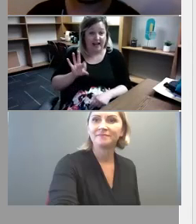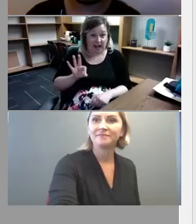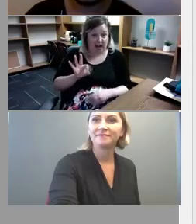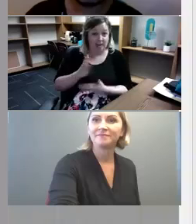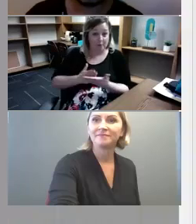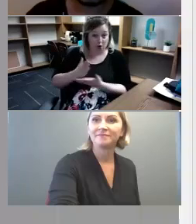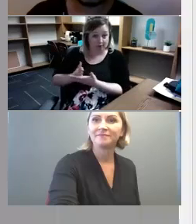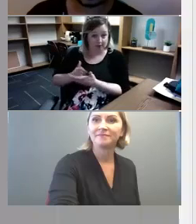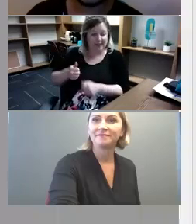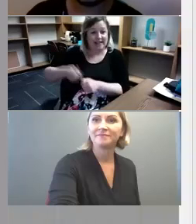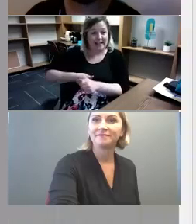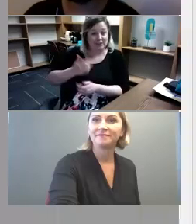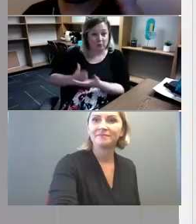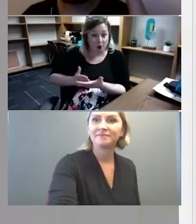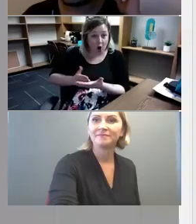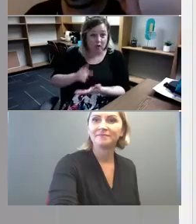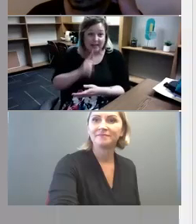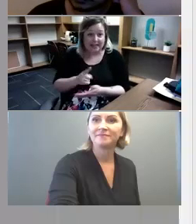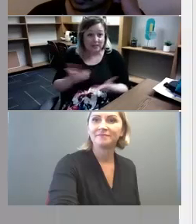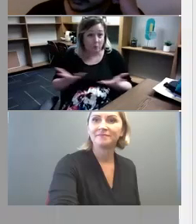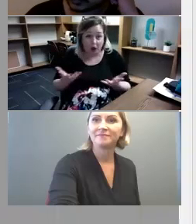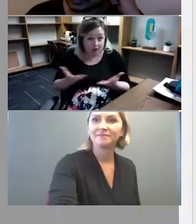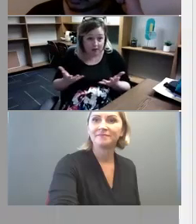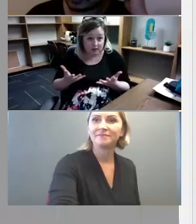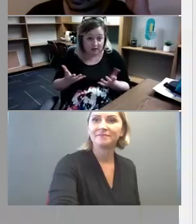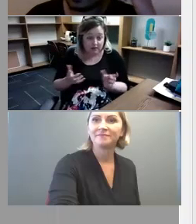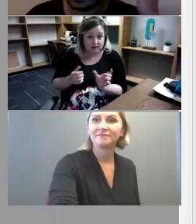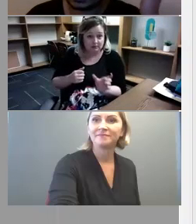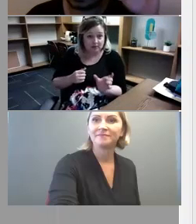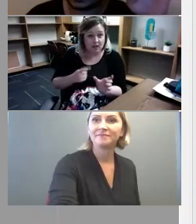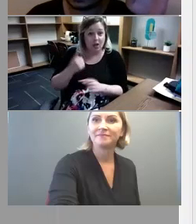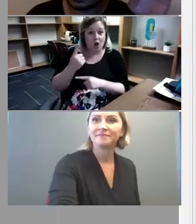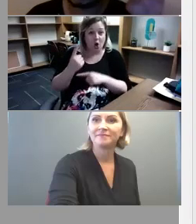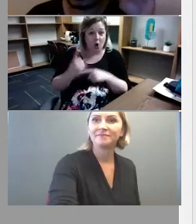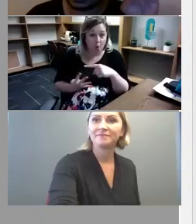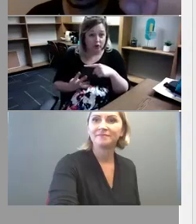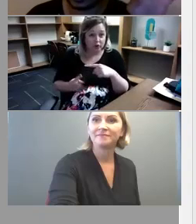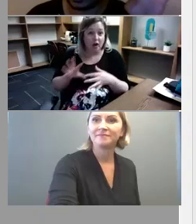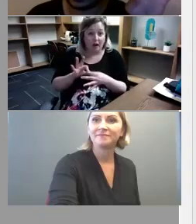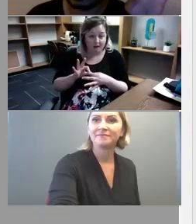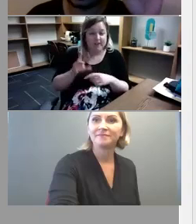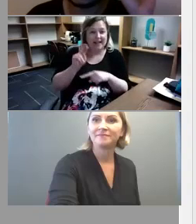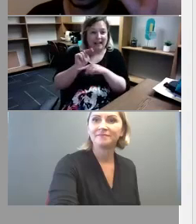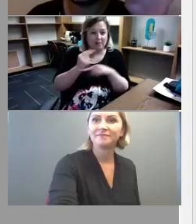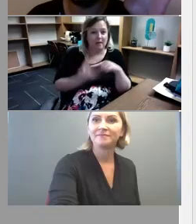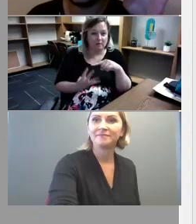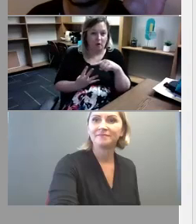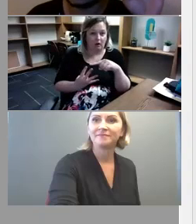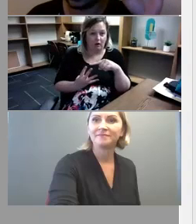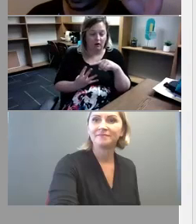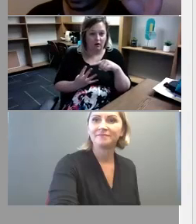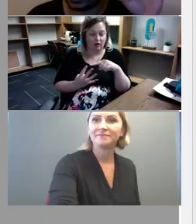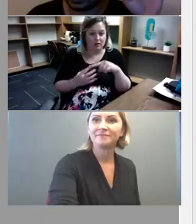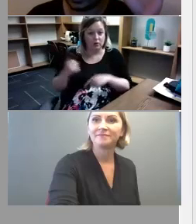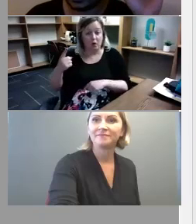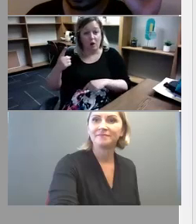parts is quarter of n by 4. Quarter of n by 4 is n by 16, and we have squared of that because the merged complexity